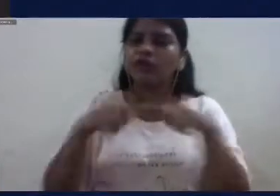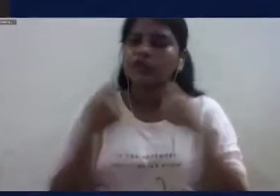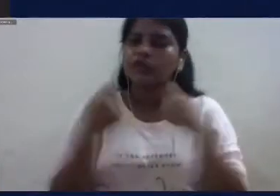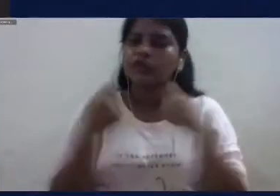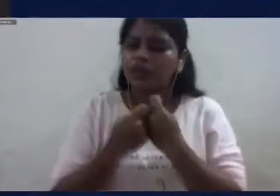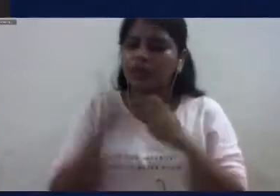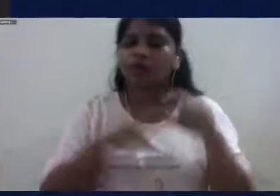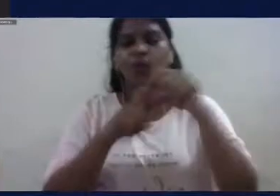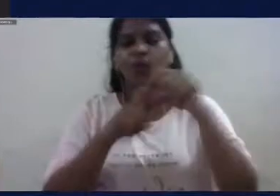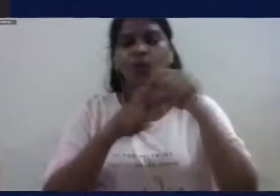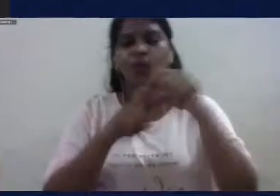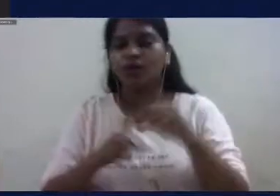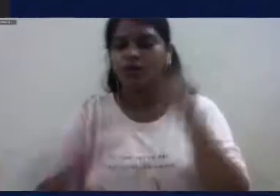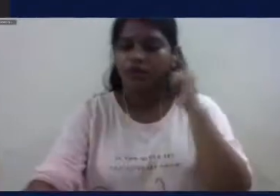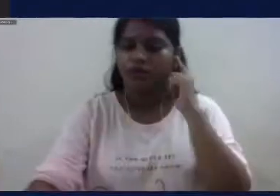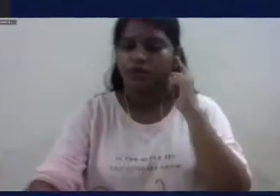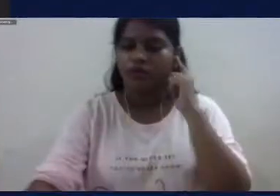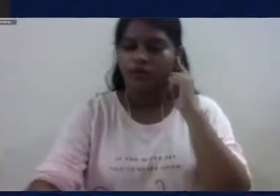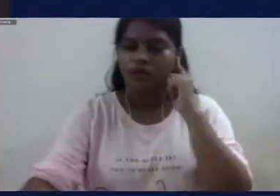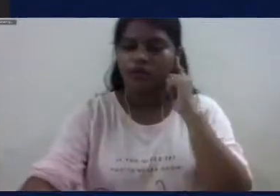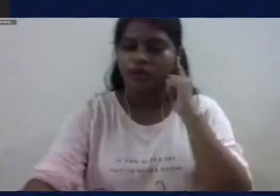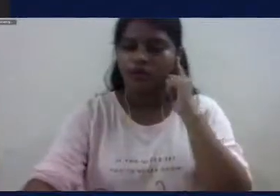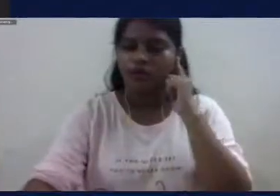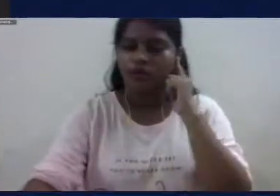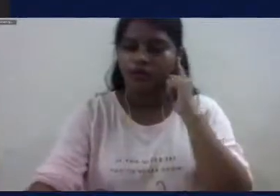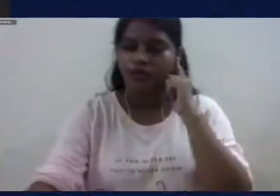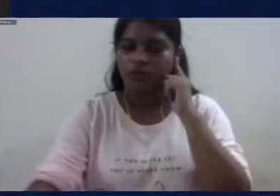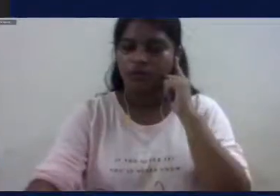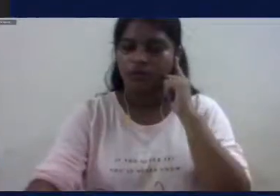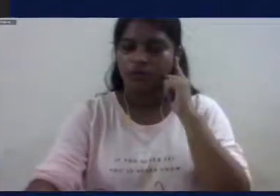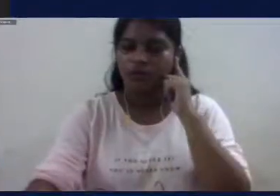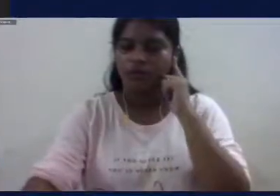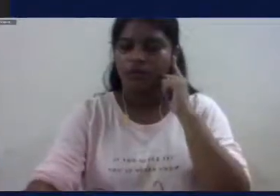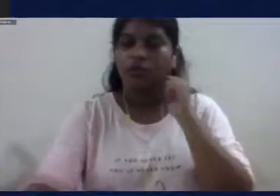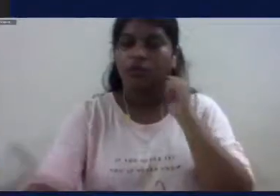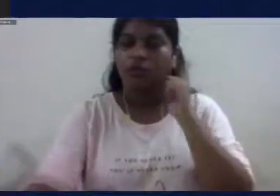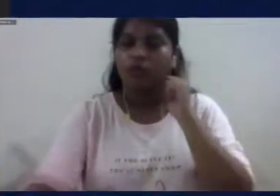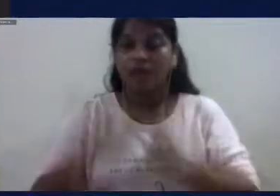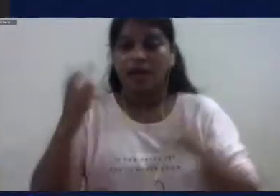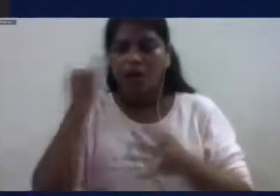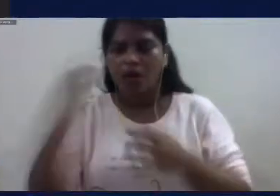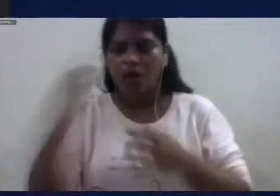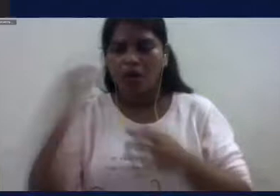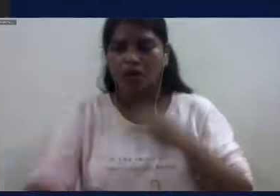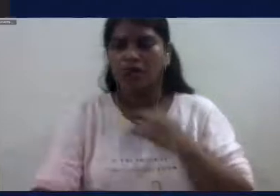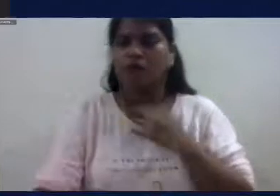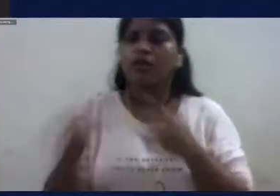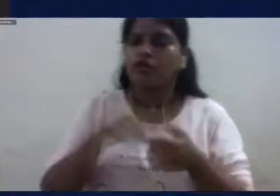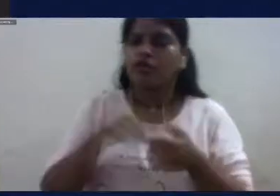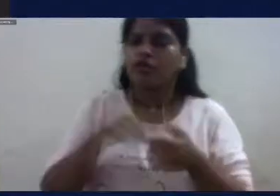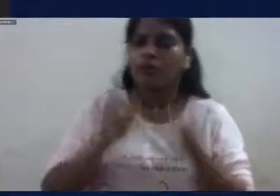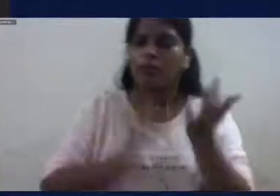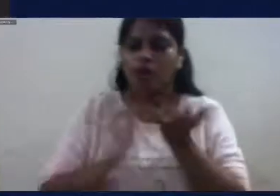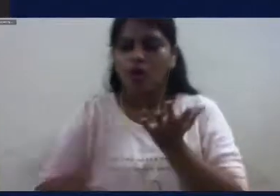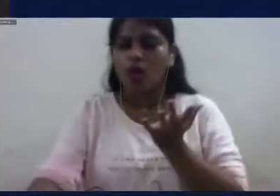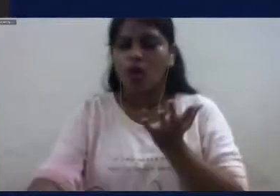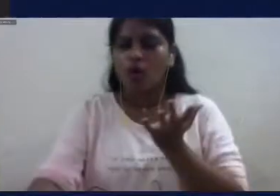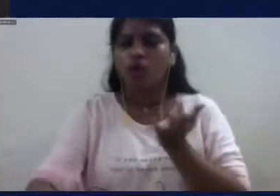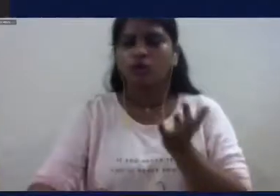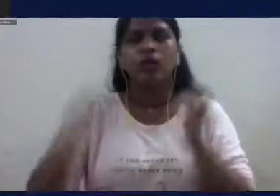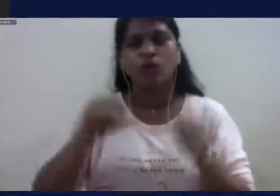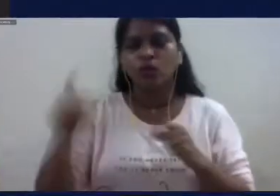that's the question. When we are thinking of great ideas, game-changing ideas from technology, can we